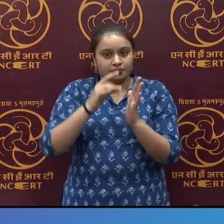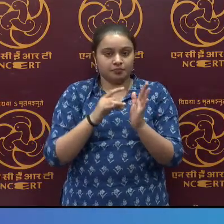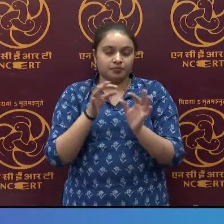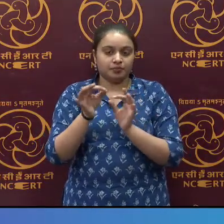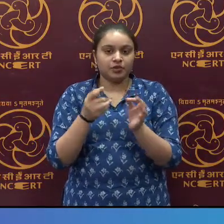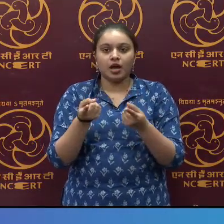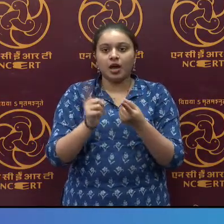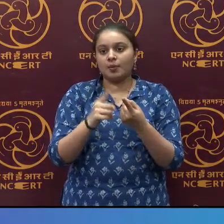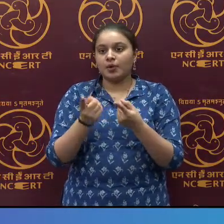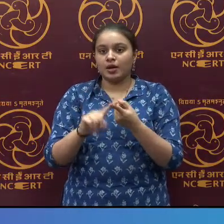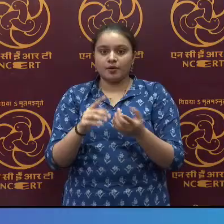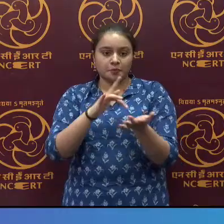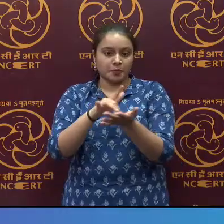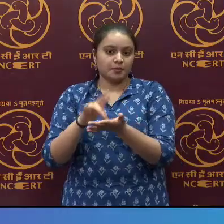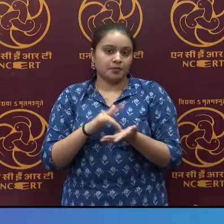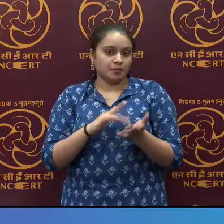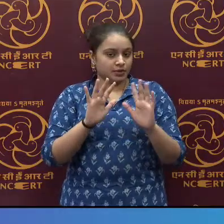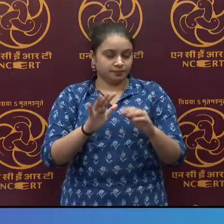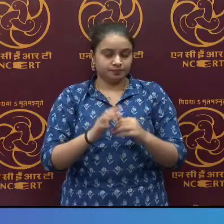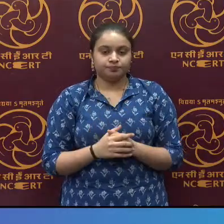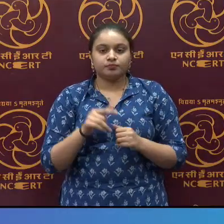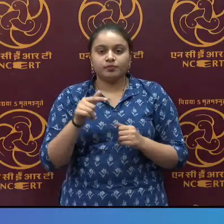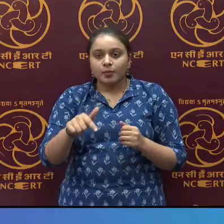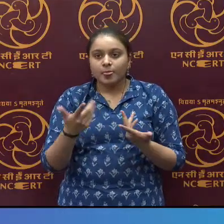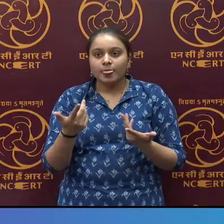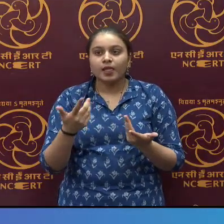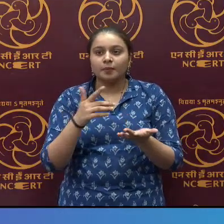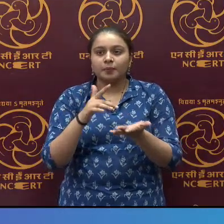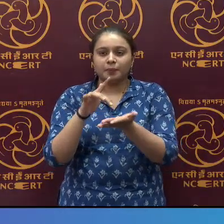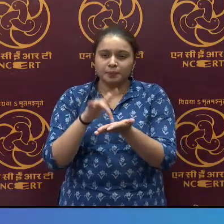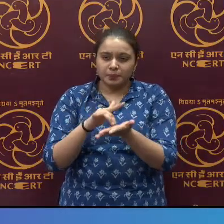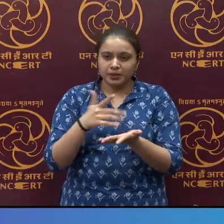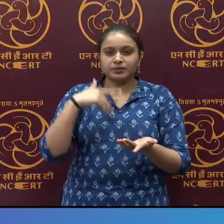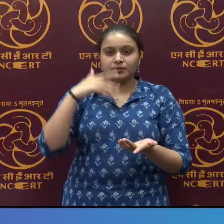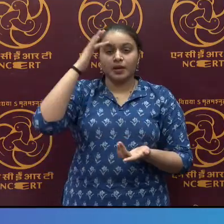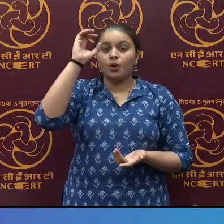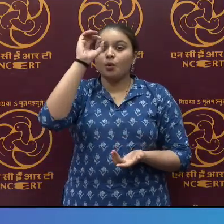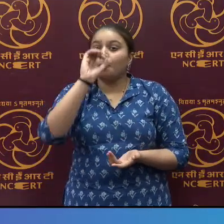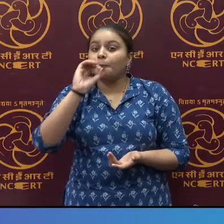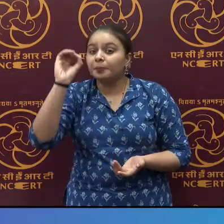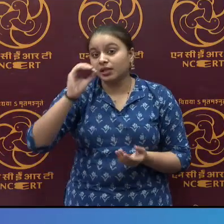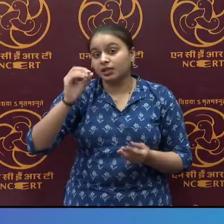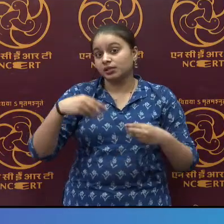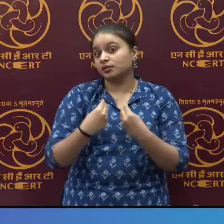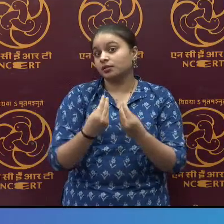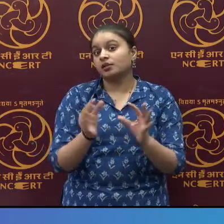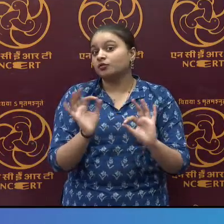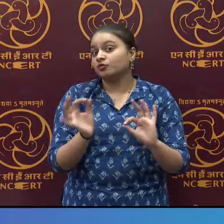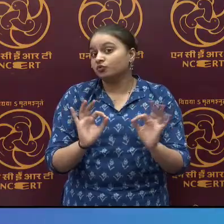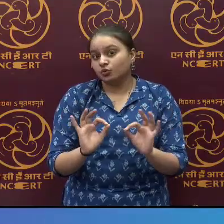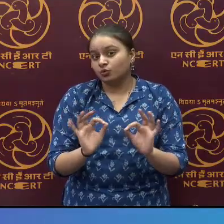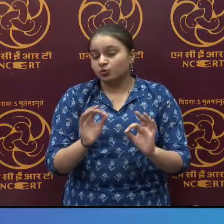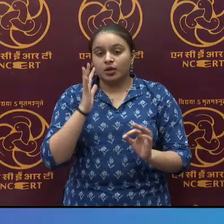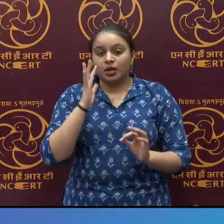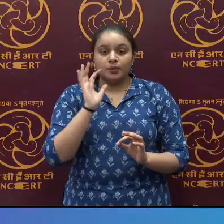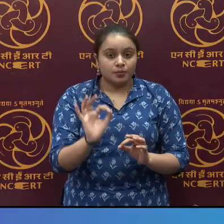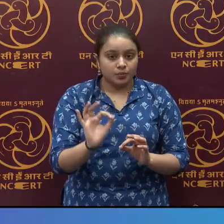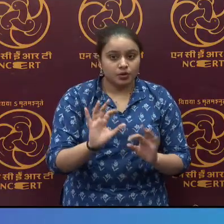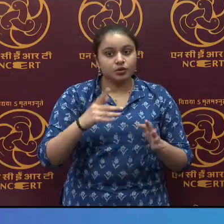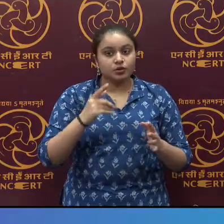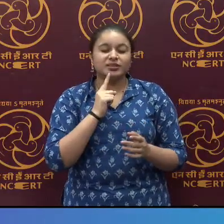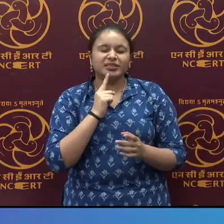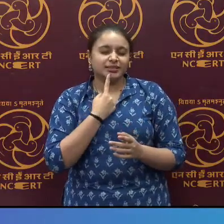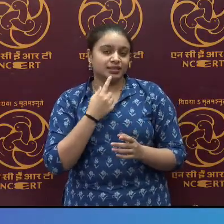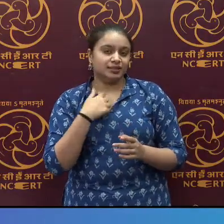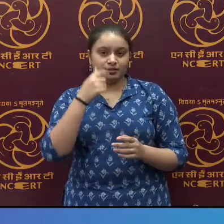is happening at various places, because it is not my place to give my opinion on something that is very grave or very important or a serious issue.